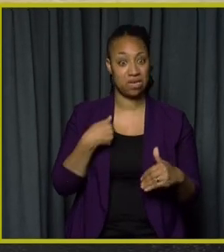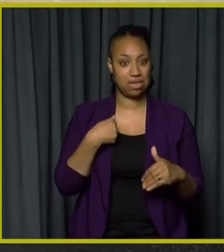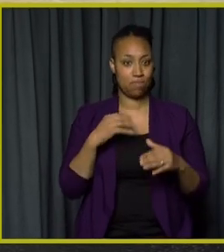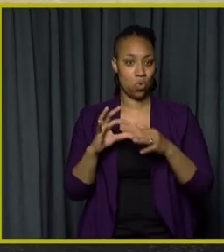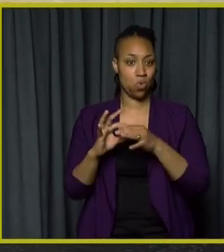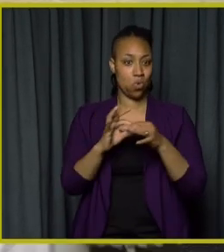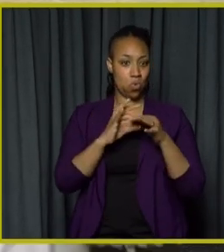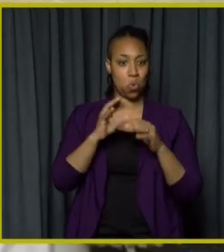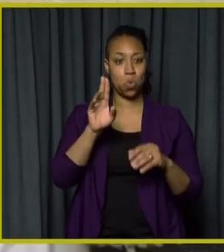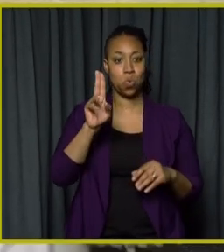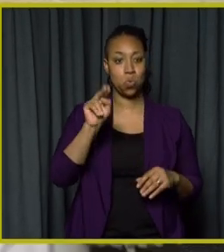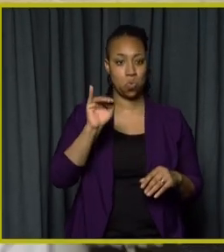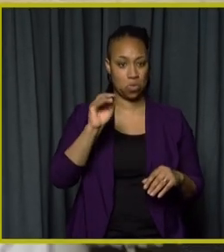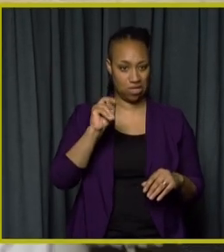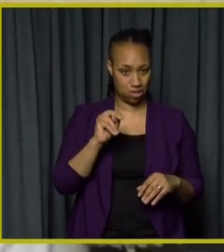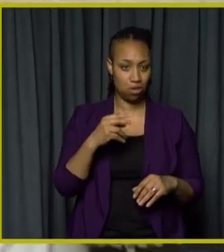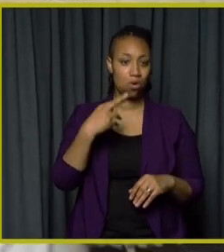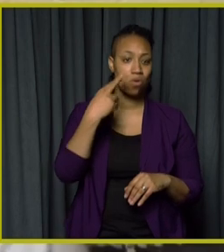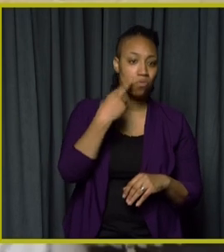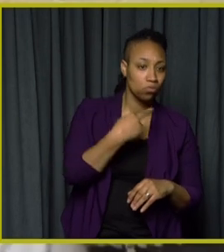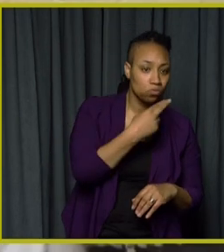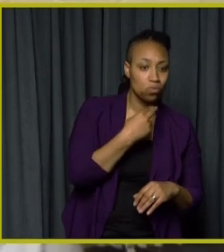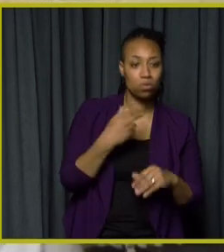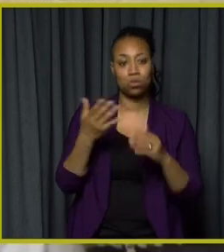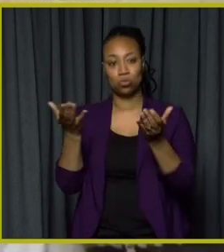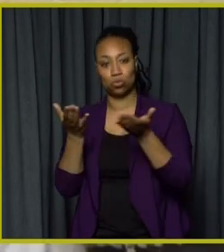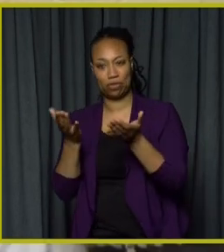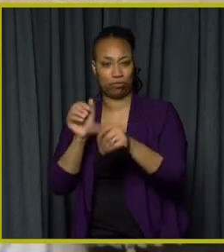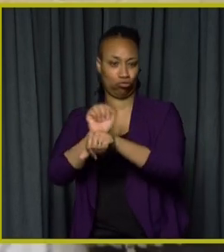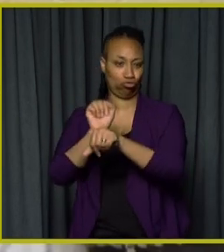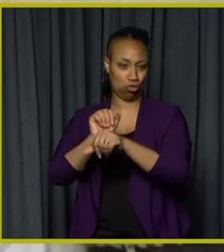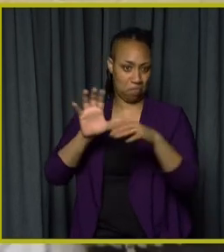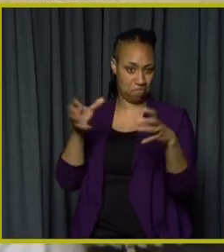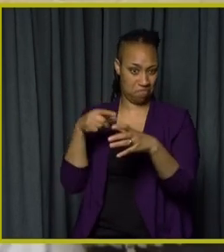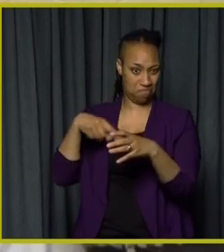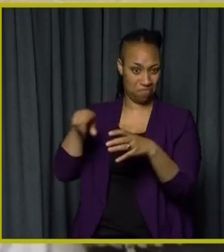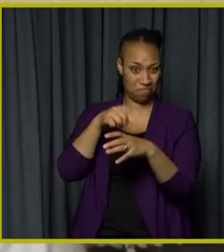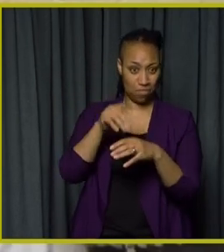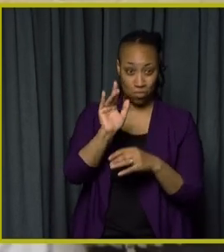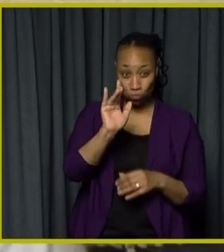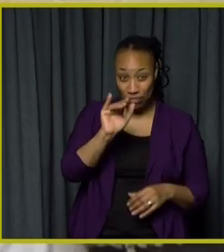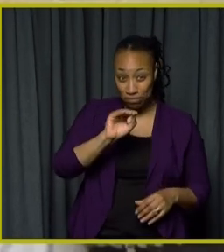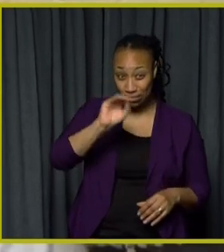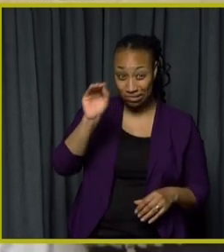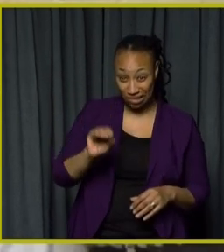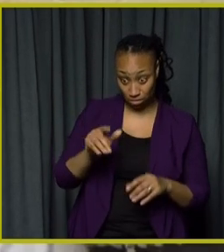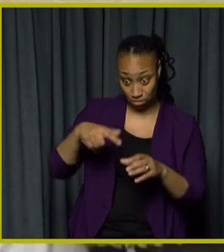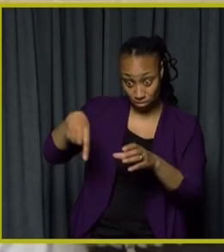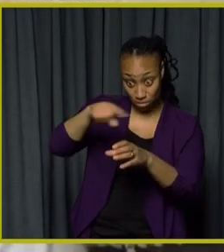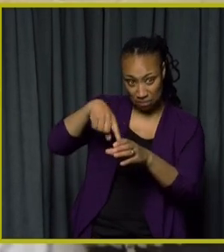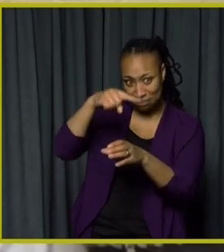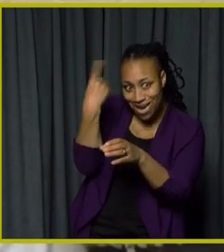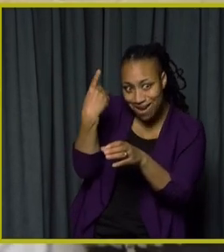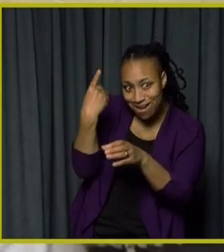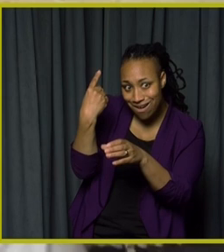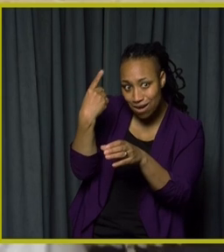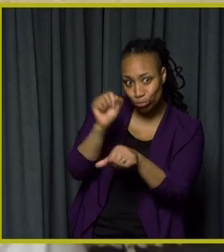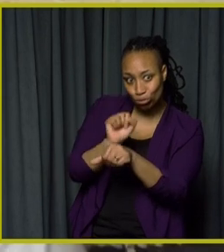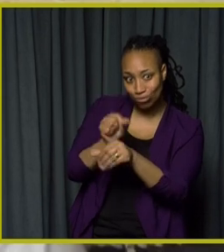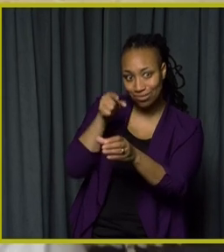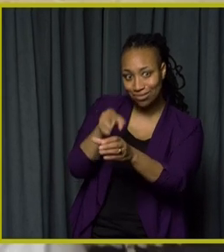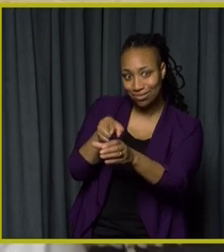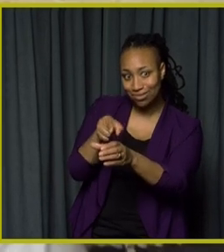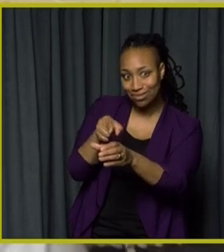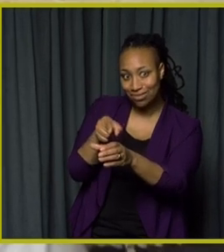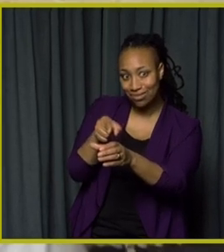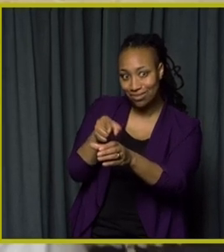in hospitality and service industry where nearly a quarter of Black Americans work. Right now, the unemployment rate for Black people